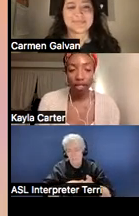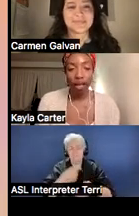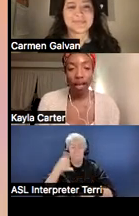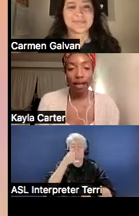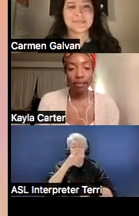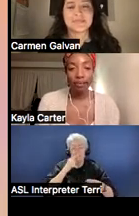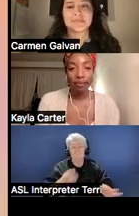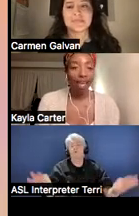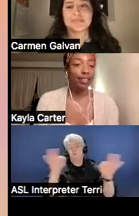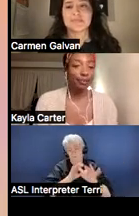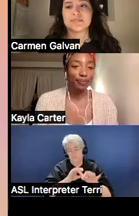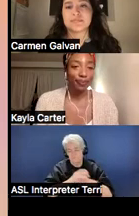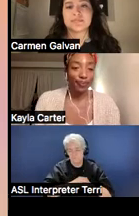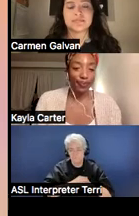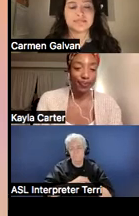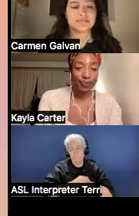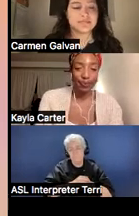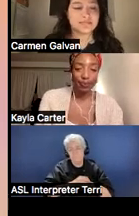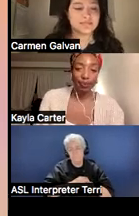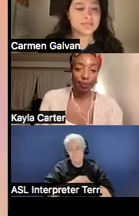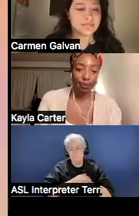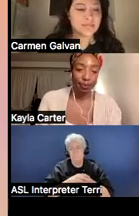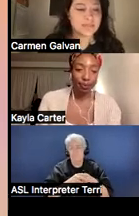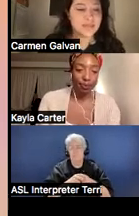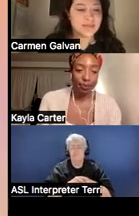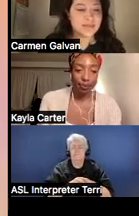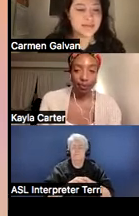important. Yes.